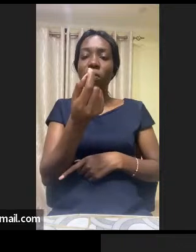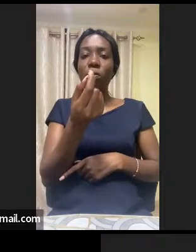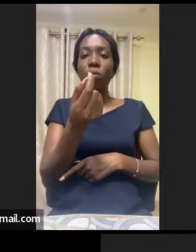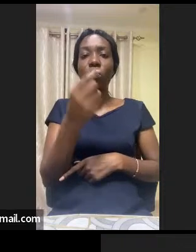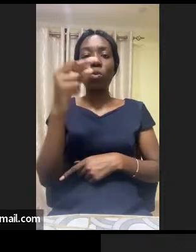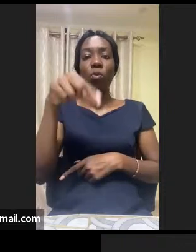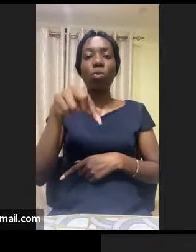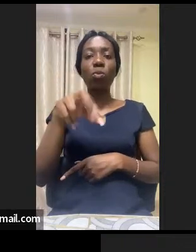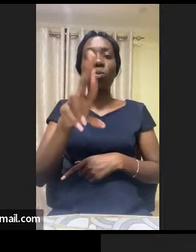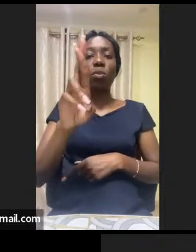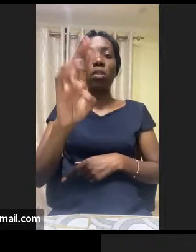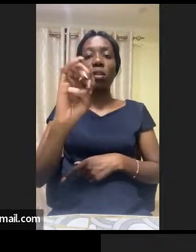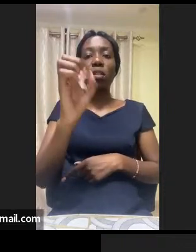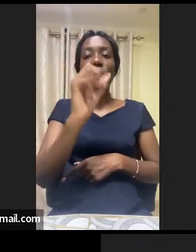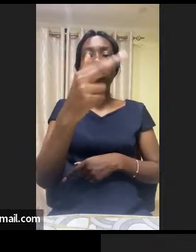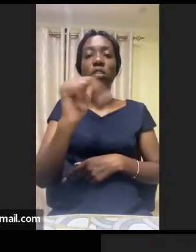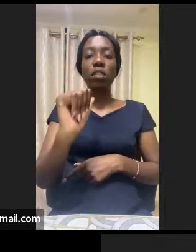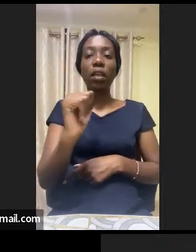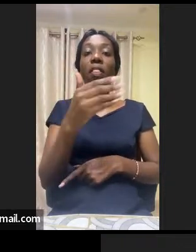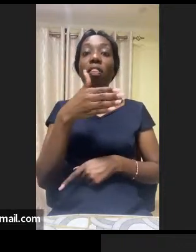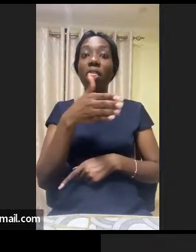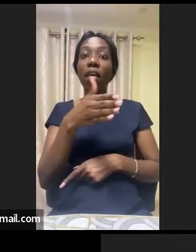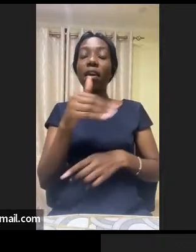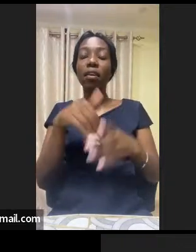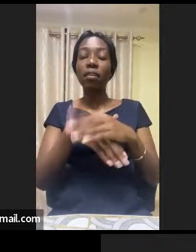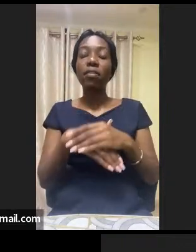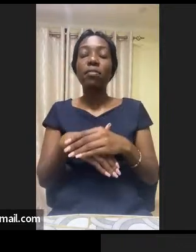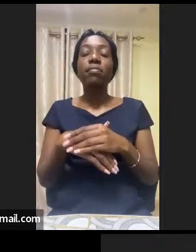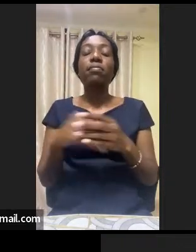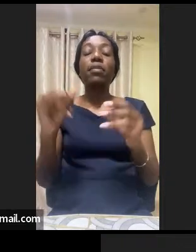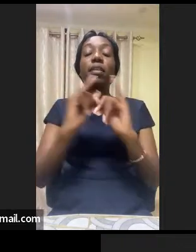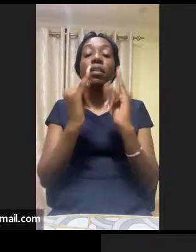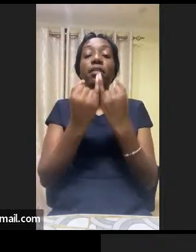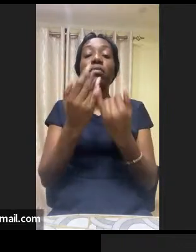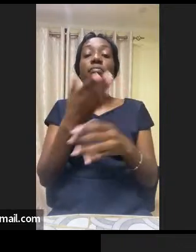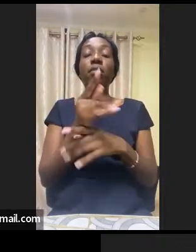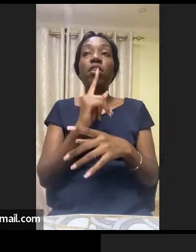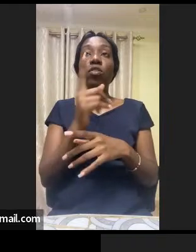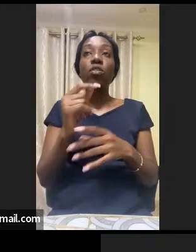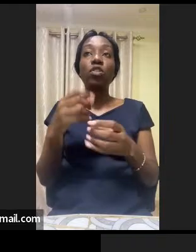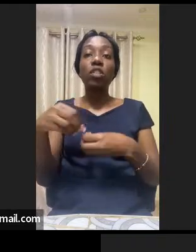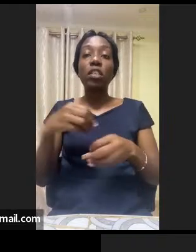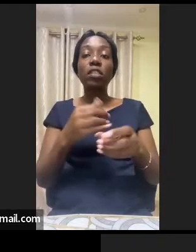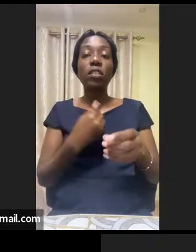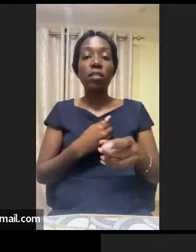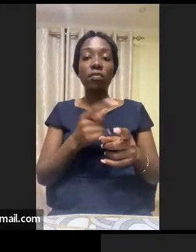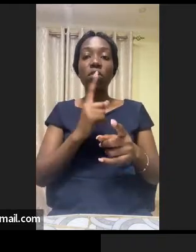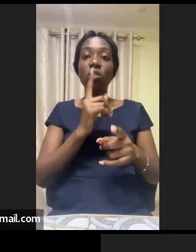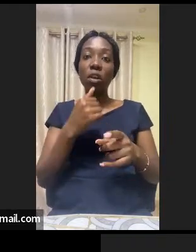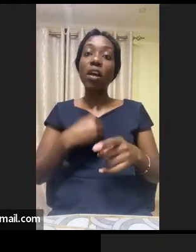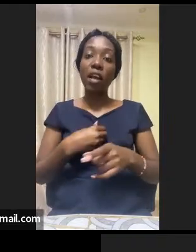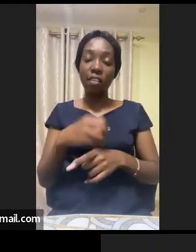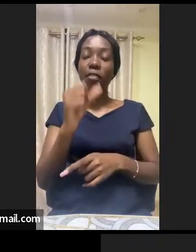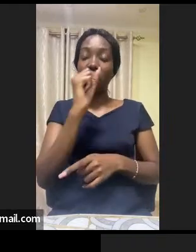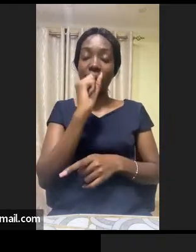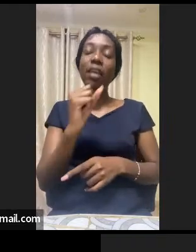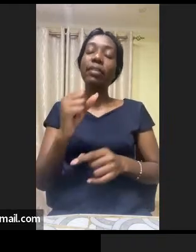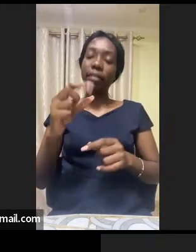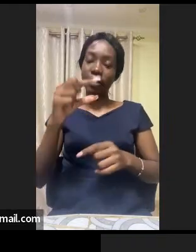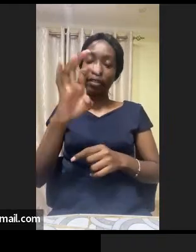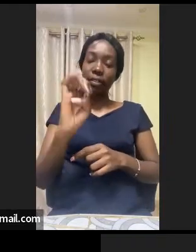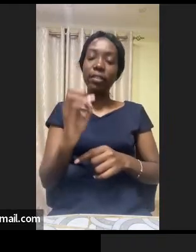are within this industry. Give us chance. Now I speak for the community. I have the mic Grace gave me, so it's not my